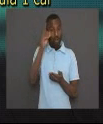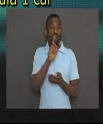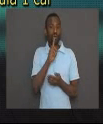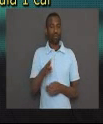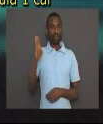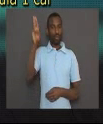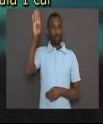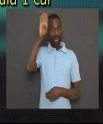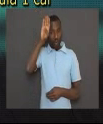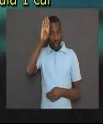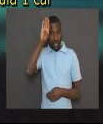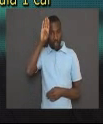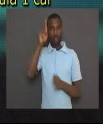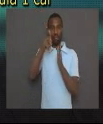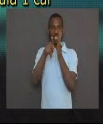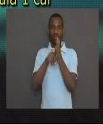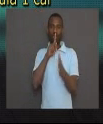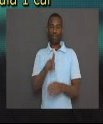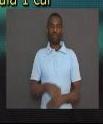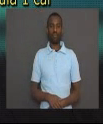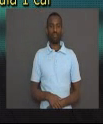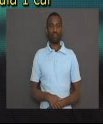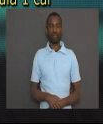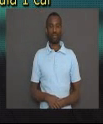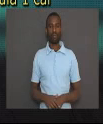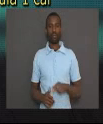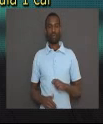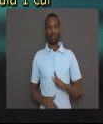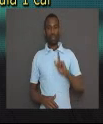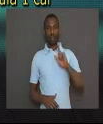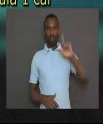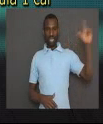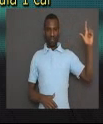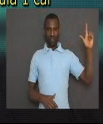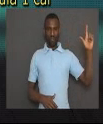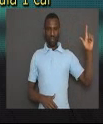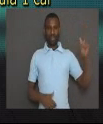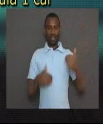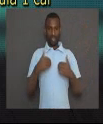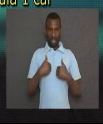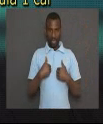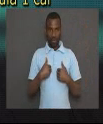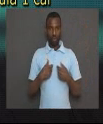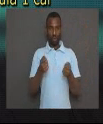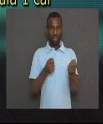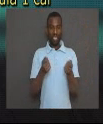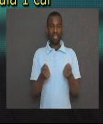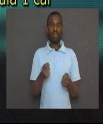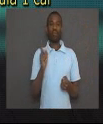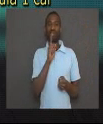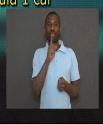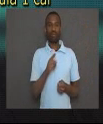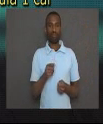The car on the left is covered with angular, flat edges